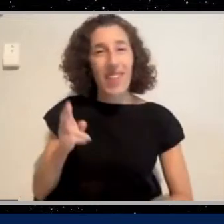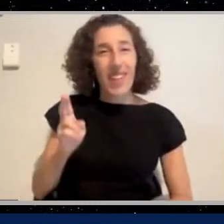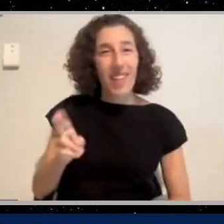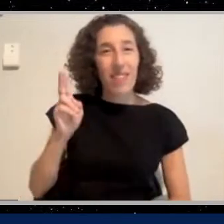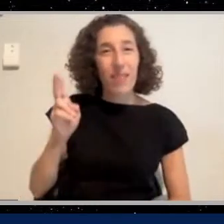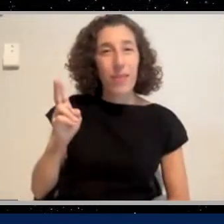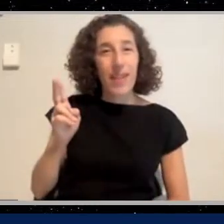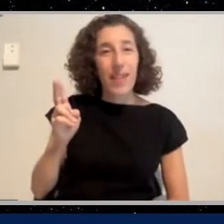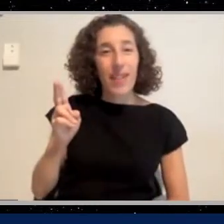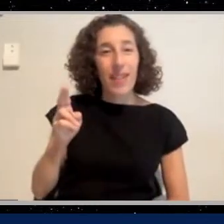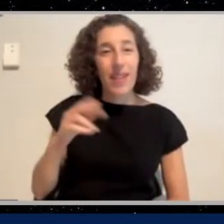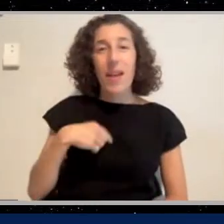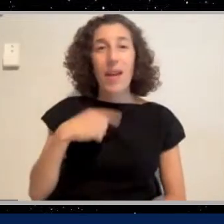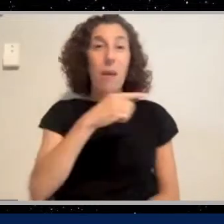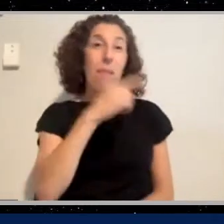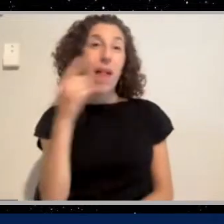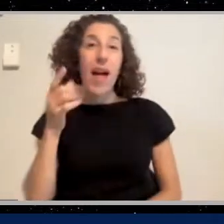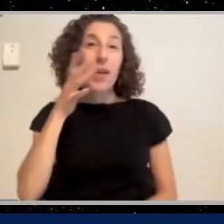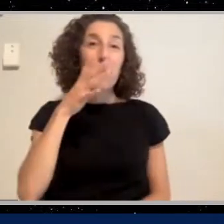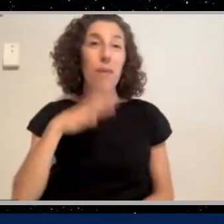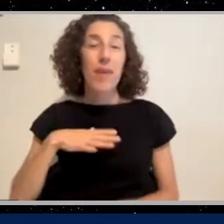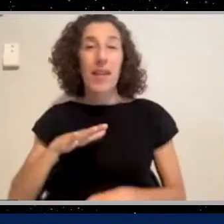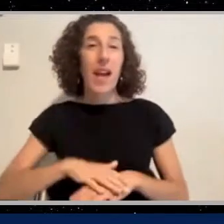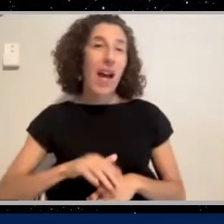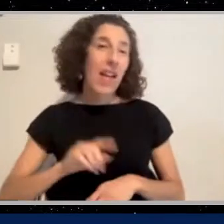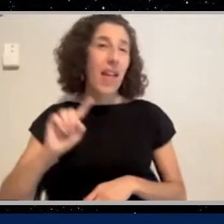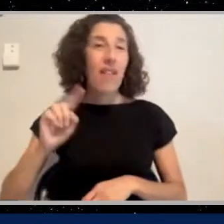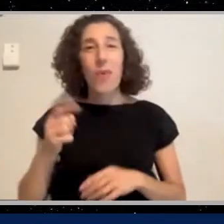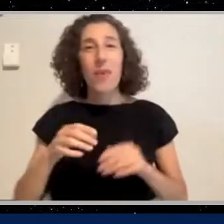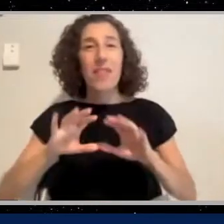there's a Black woman on that first crew, and I want to be a part of